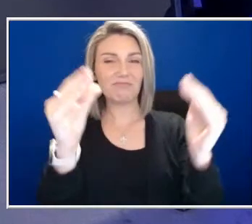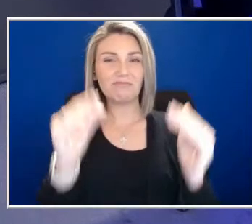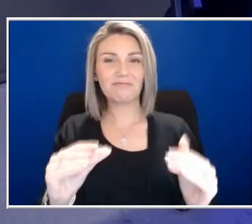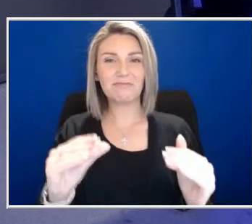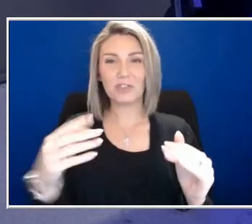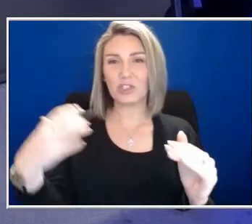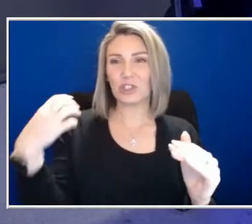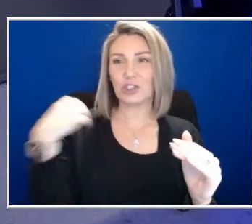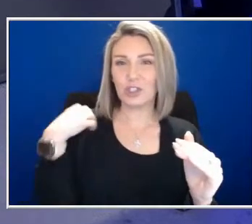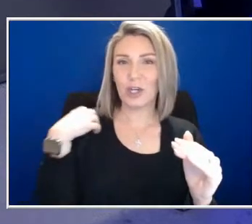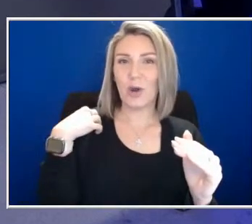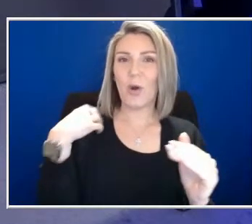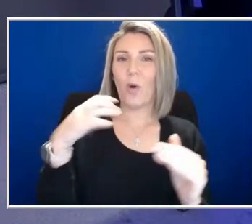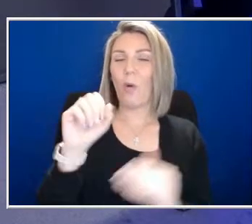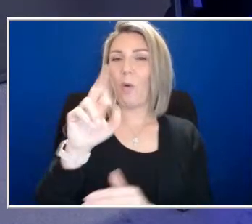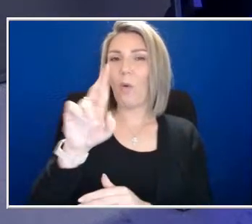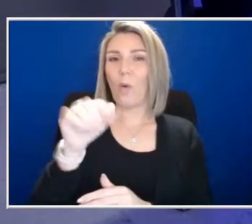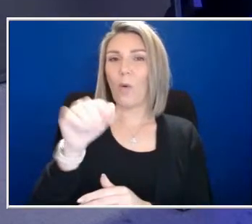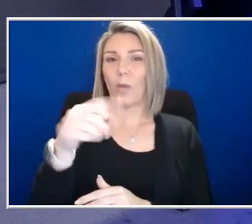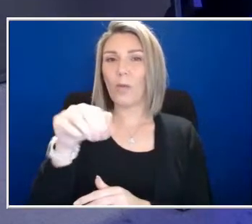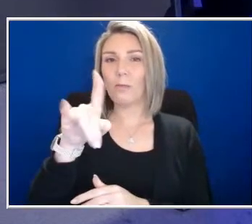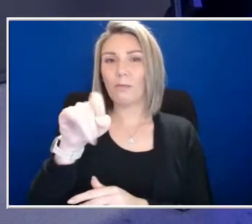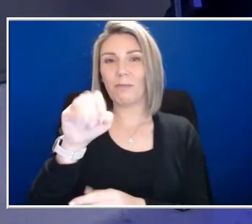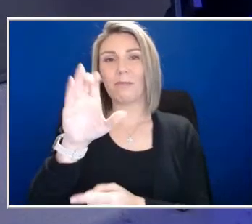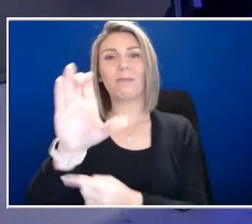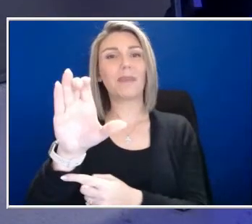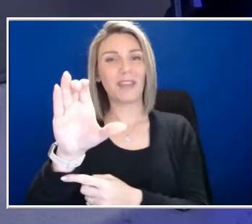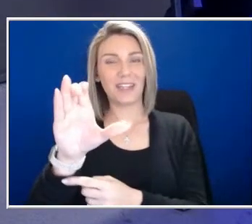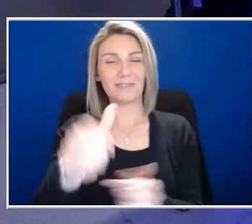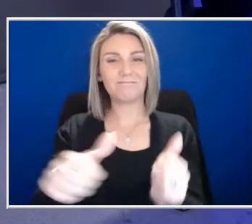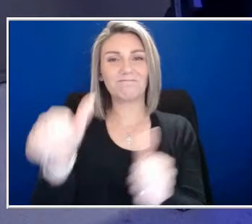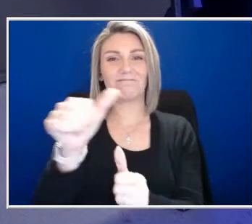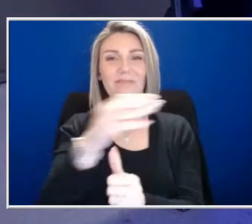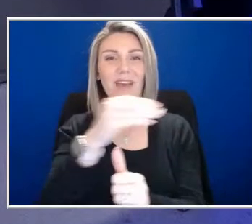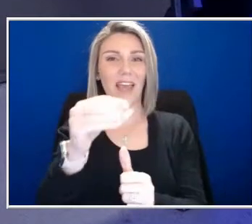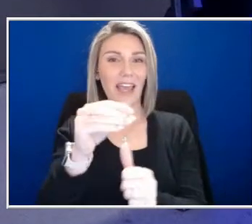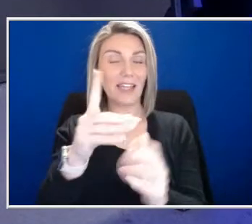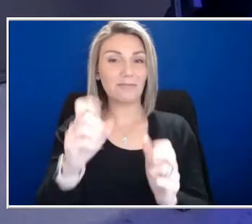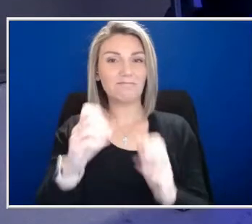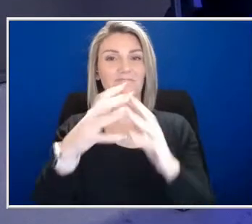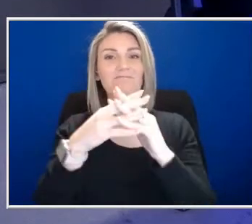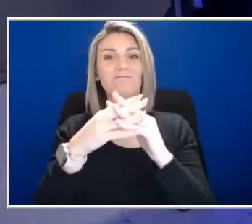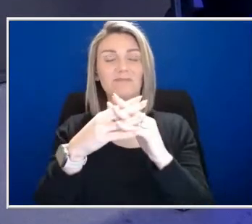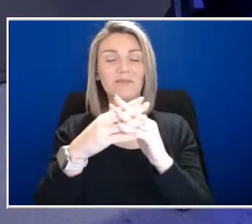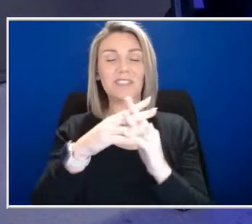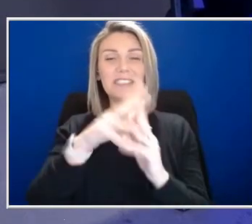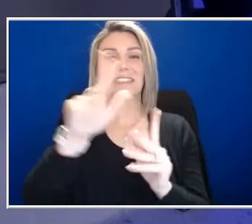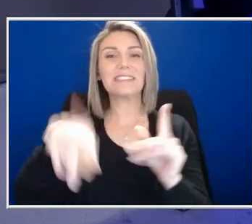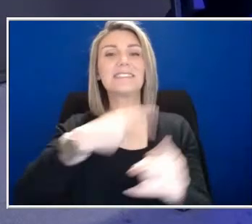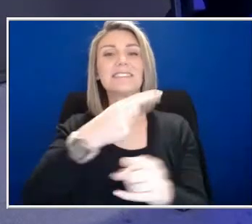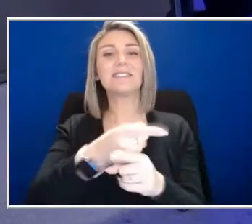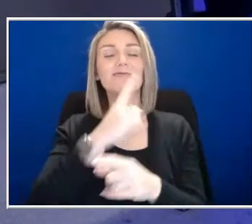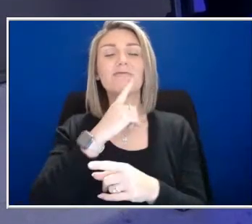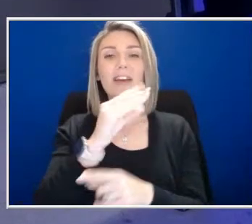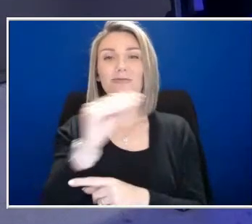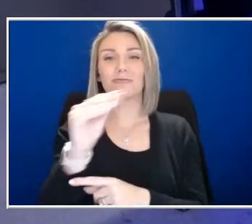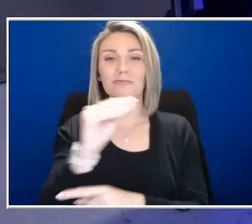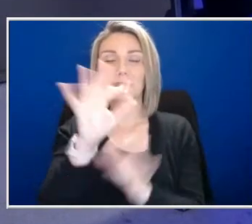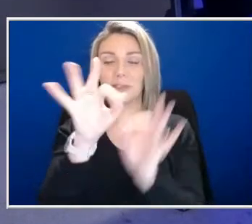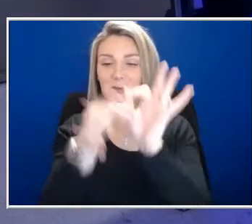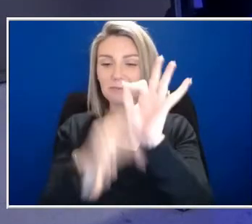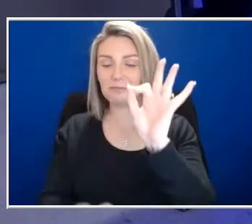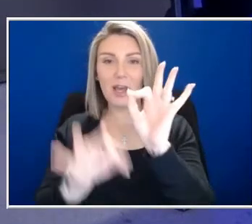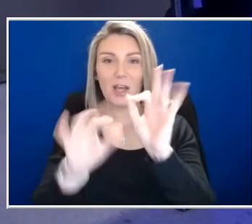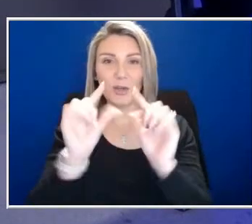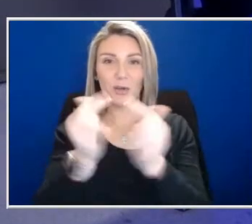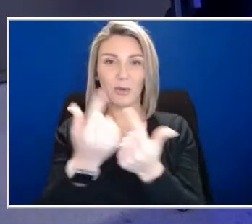and he also found the International Spine Study Group. He is the former president of the Federation of Spine Associations, and of course we could continue on and